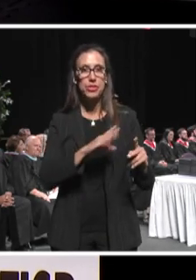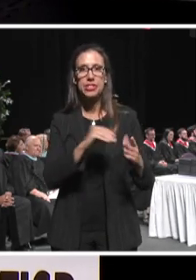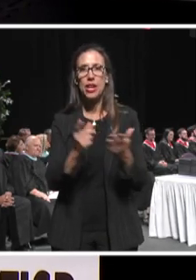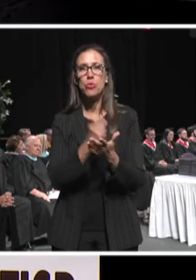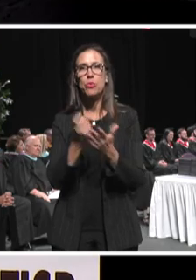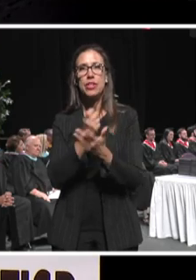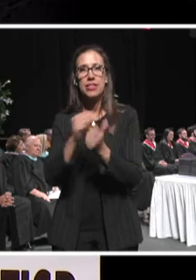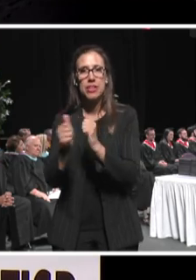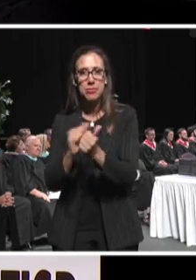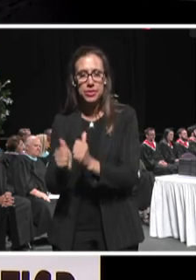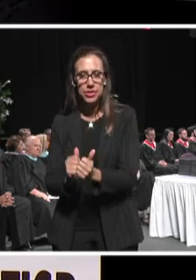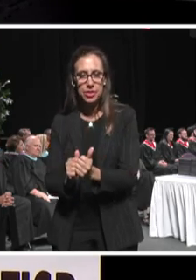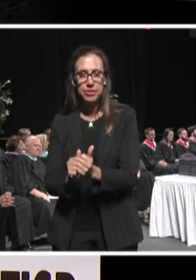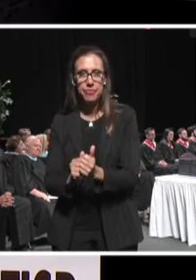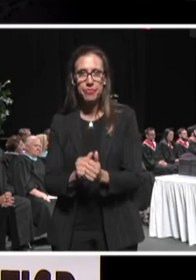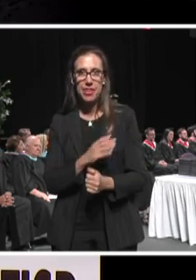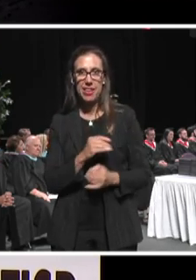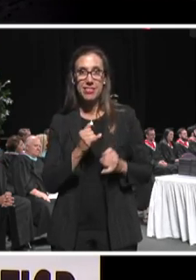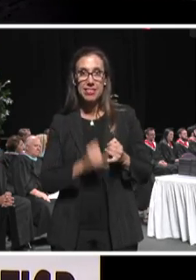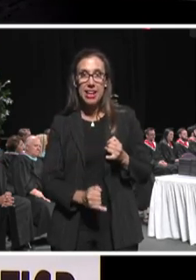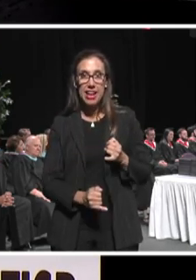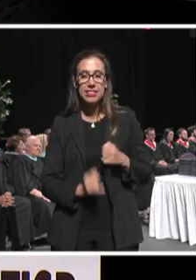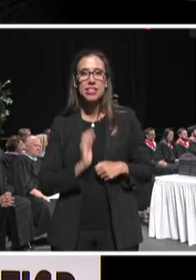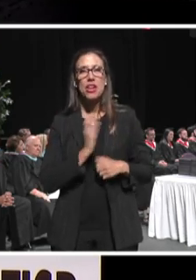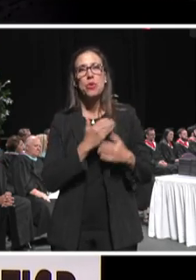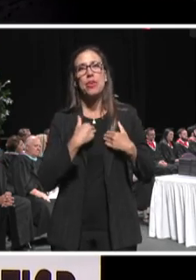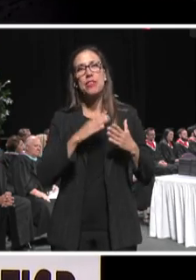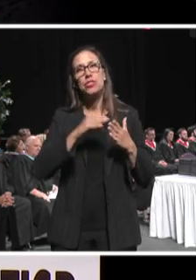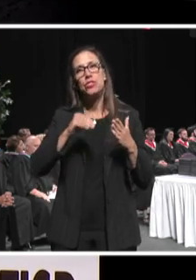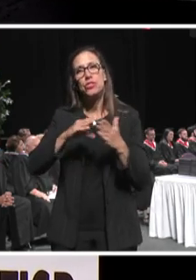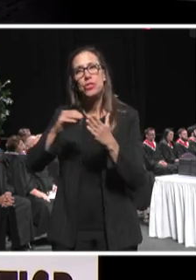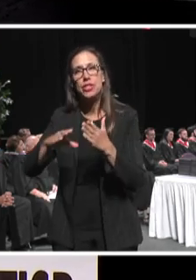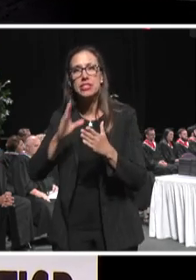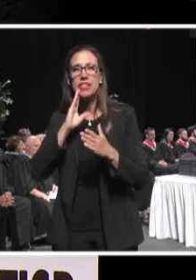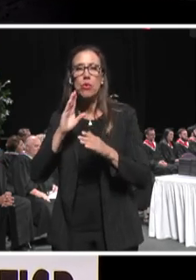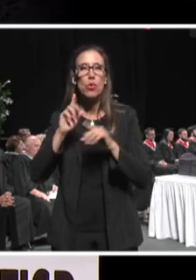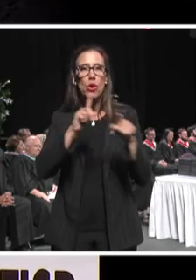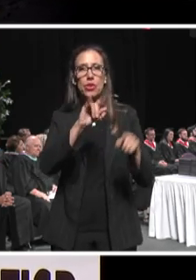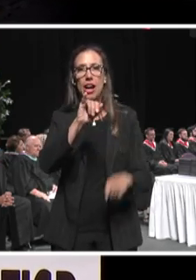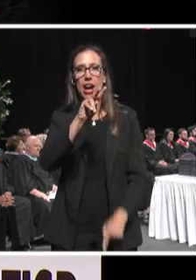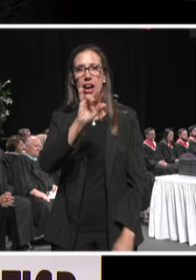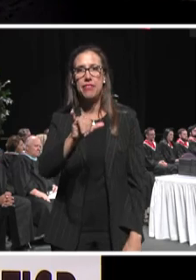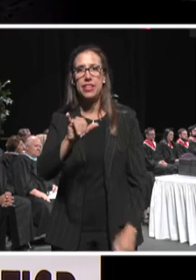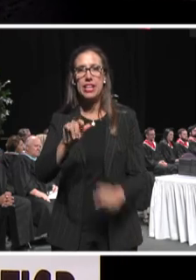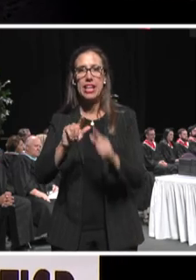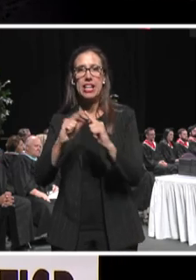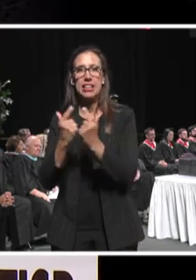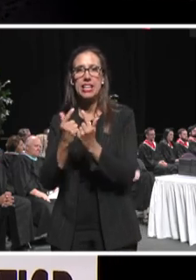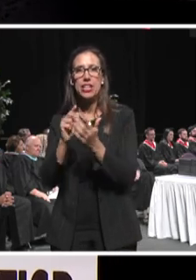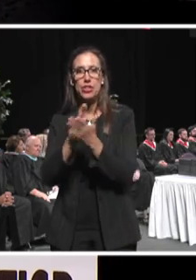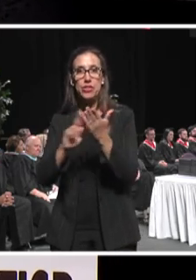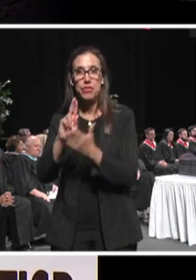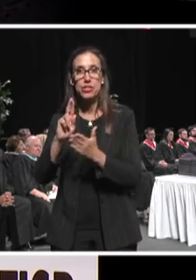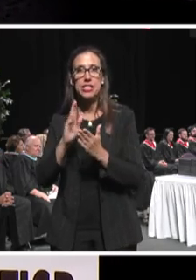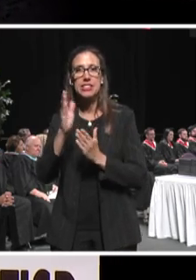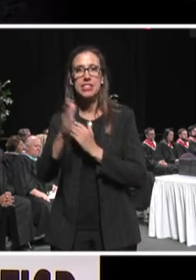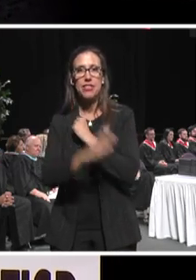competition. And lastly, we have students who will head to Ivy League universities in the